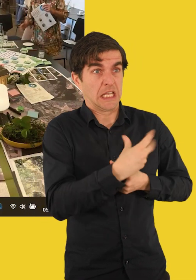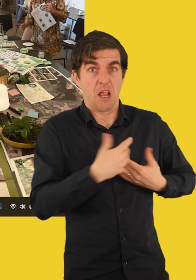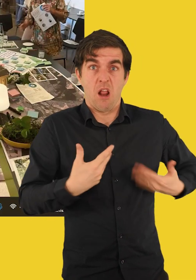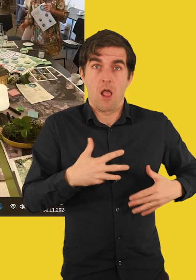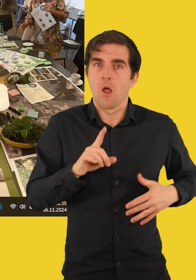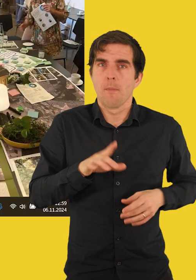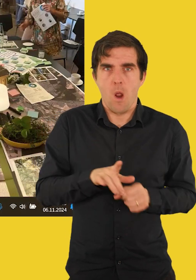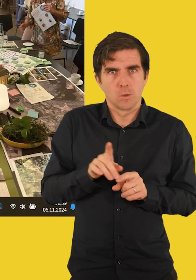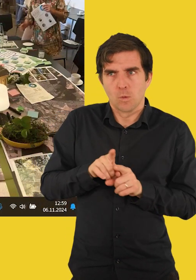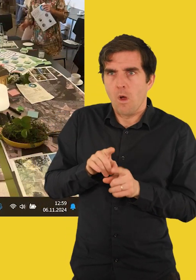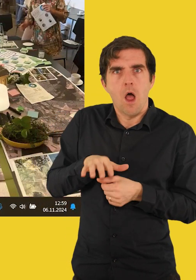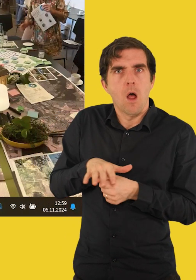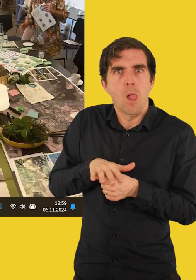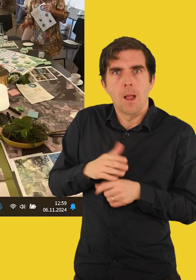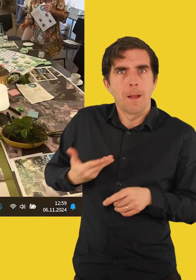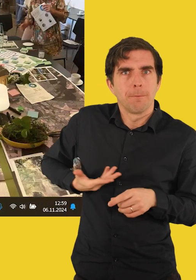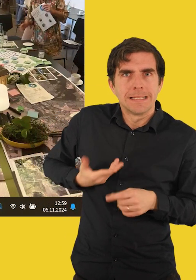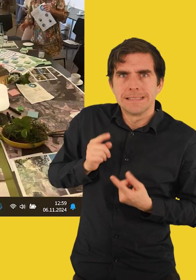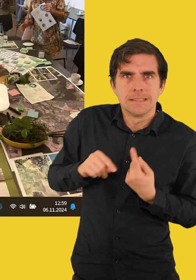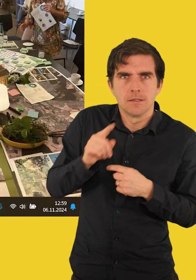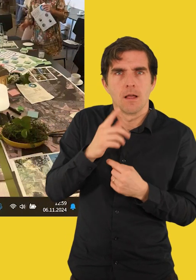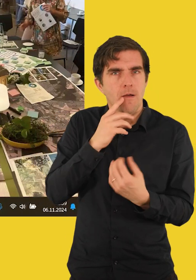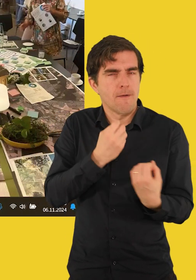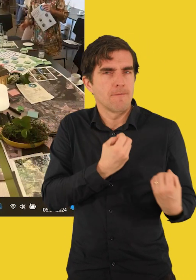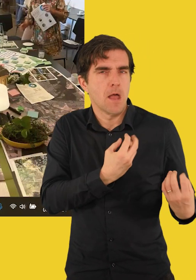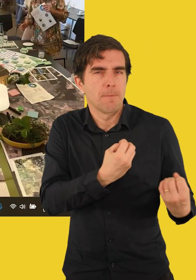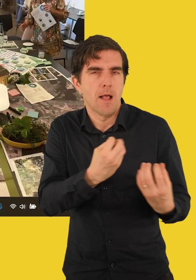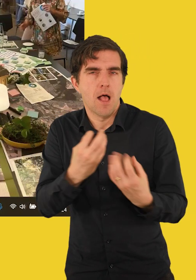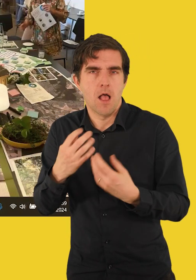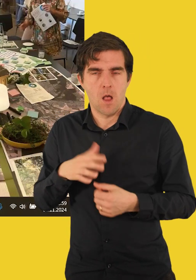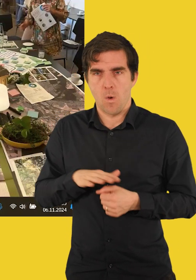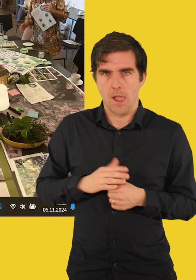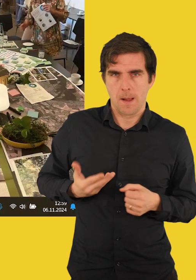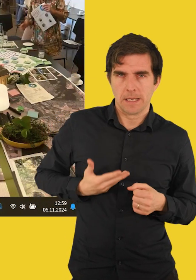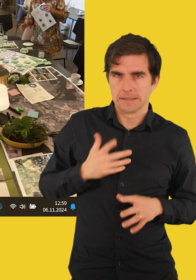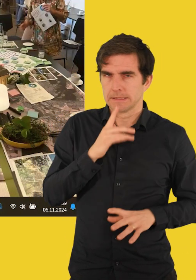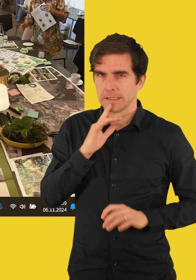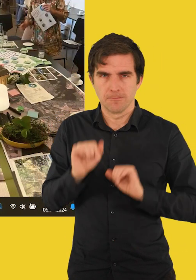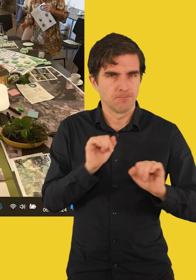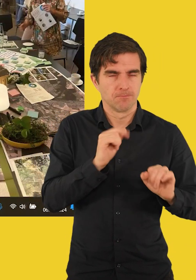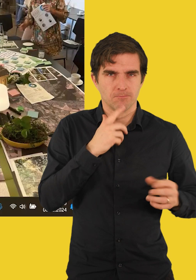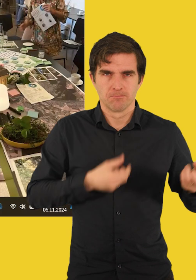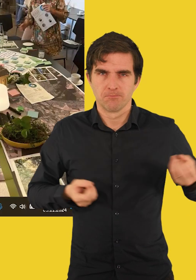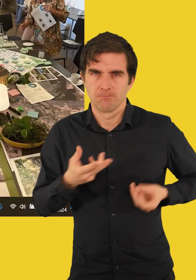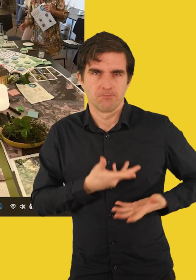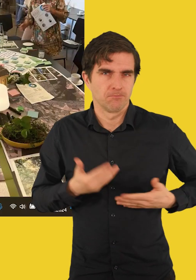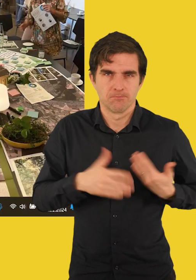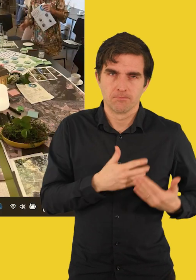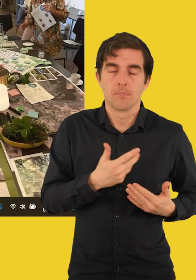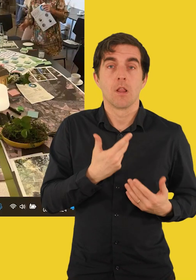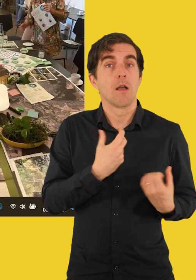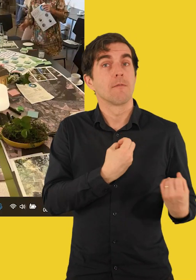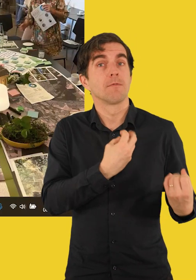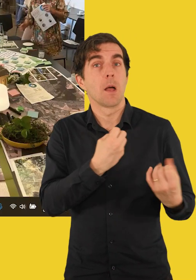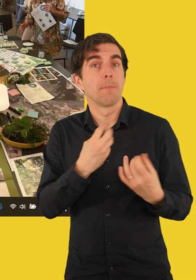but also local businesses. There was a feedback loop with local businesses. There